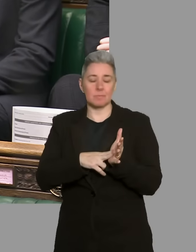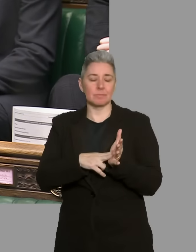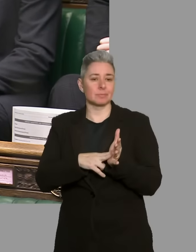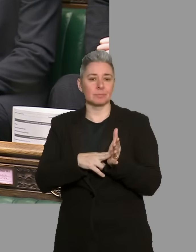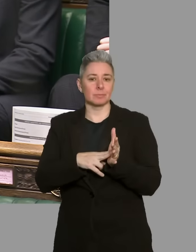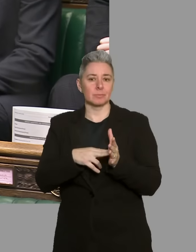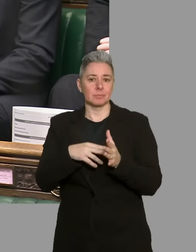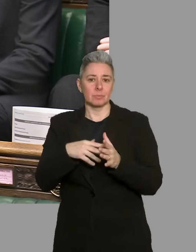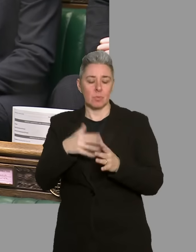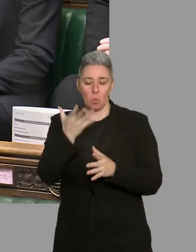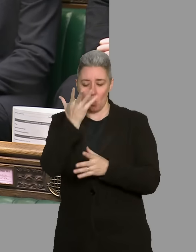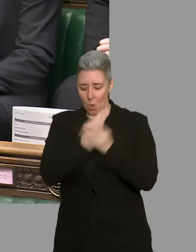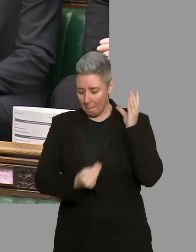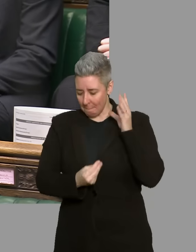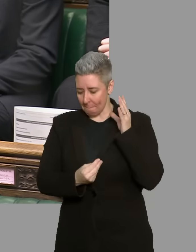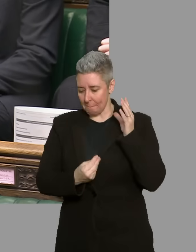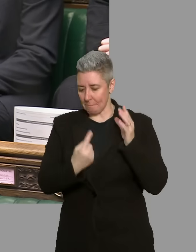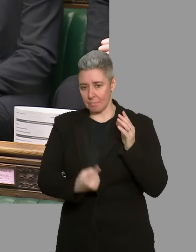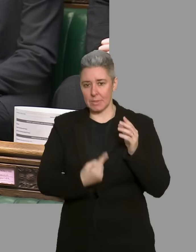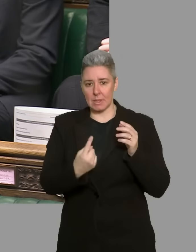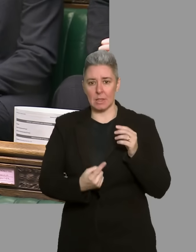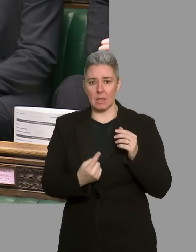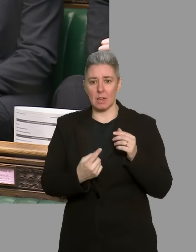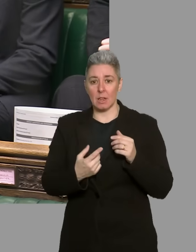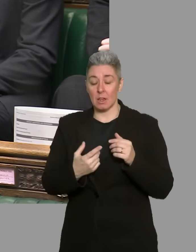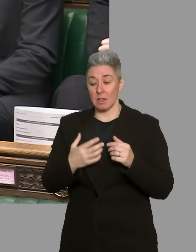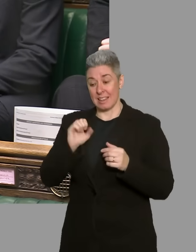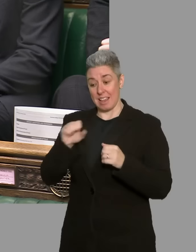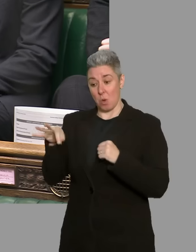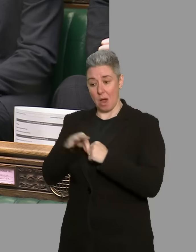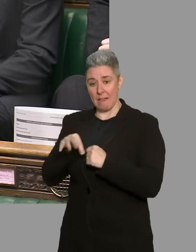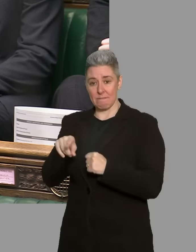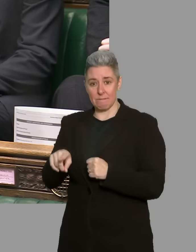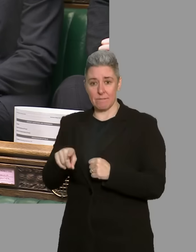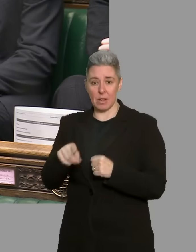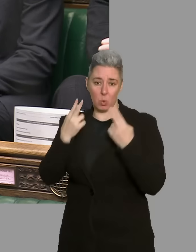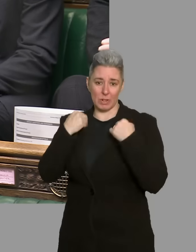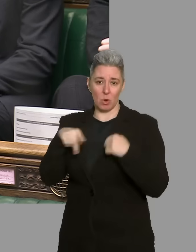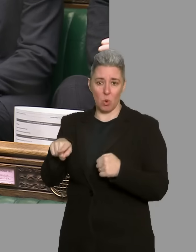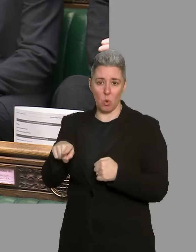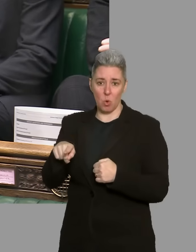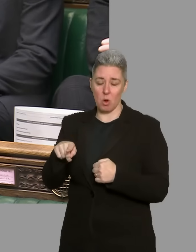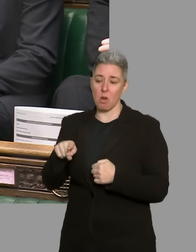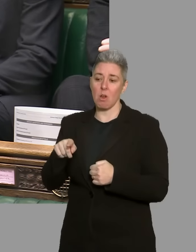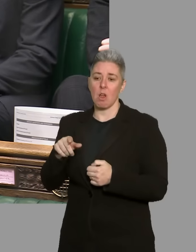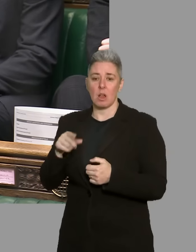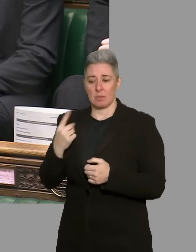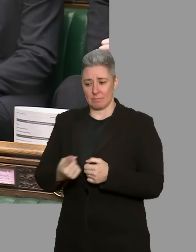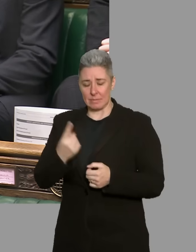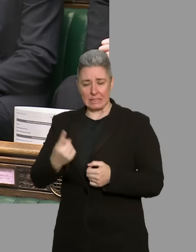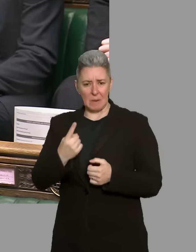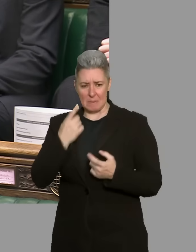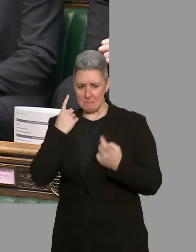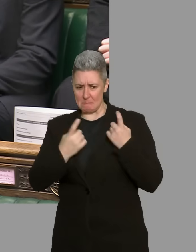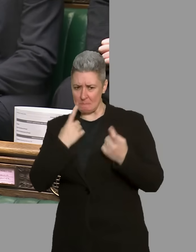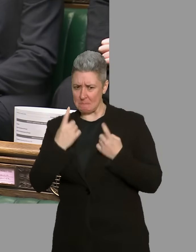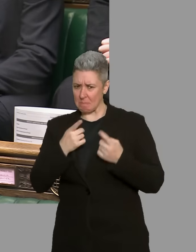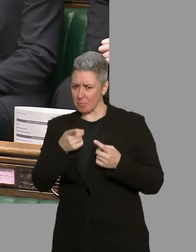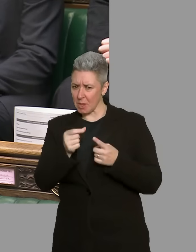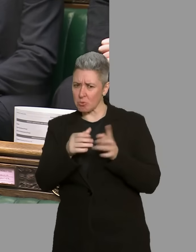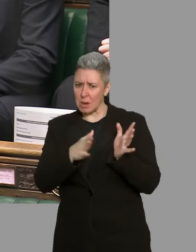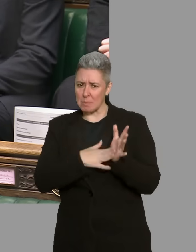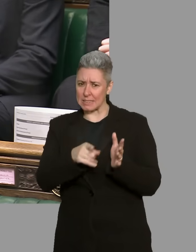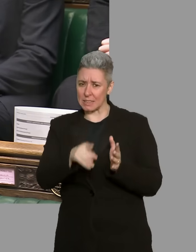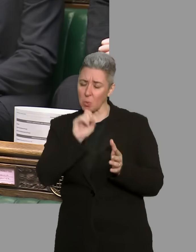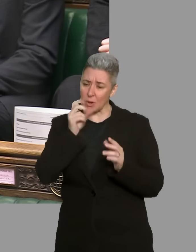Adrian's wife and widow, my constituent Tracy, is wondering if the Prime Minister will review franchising legislation